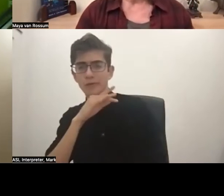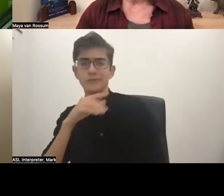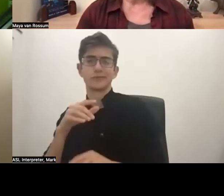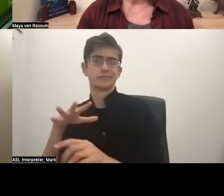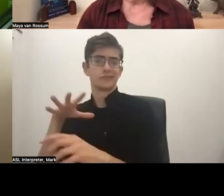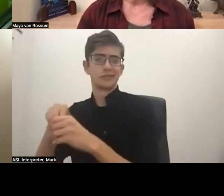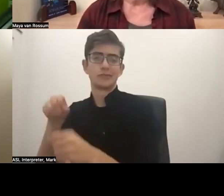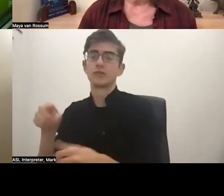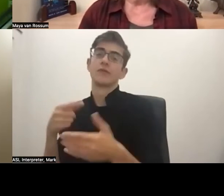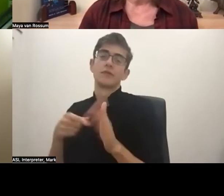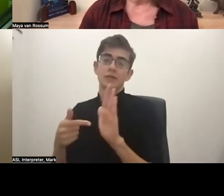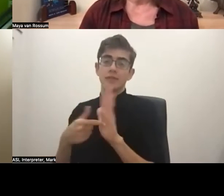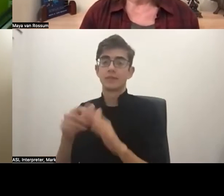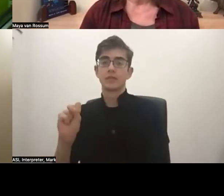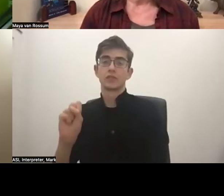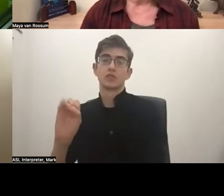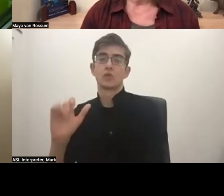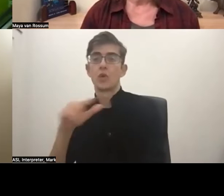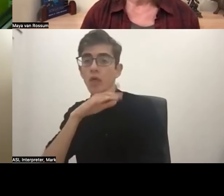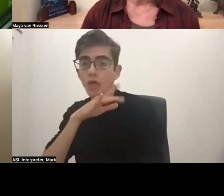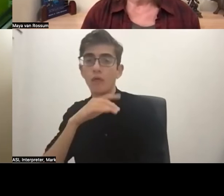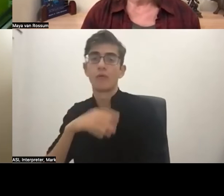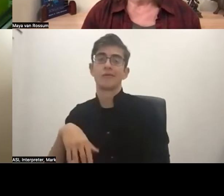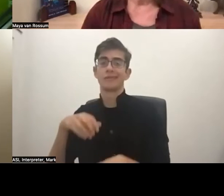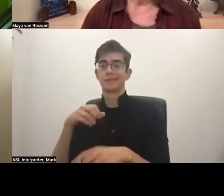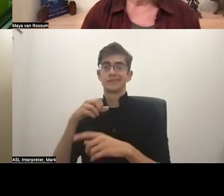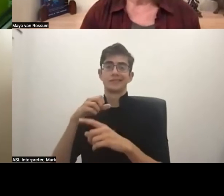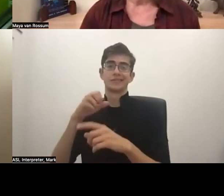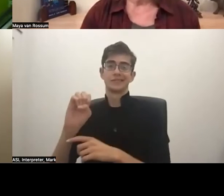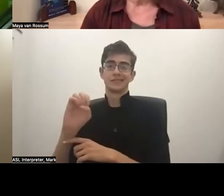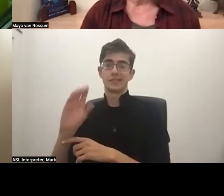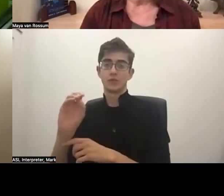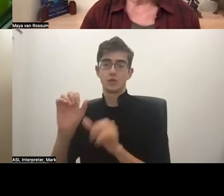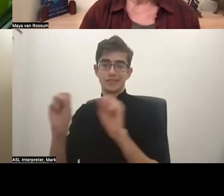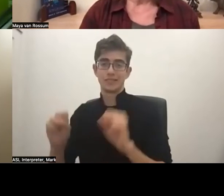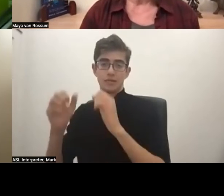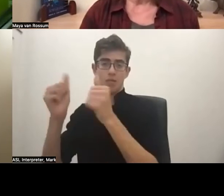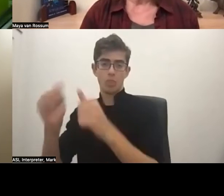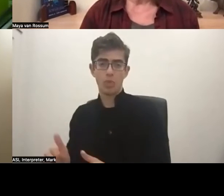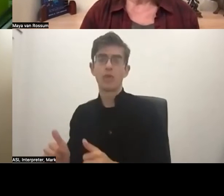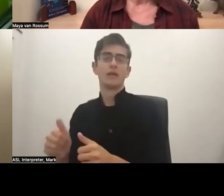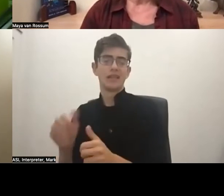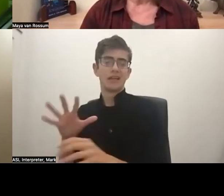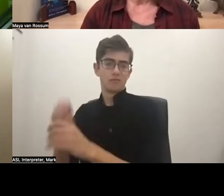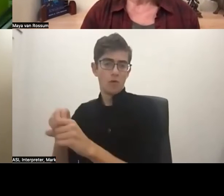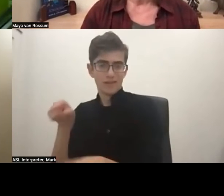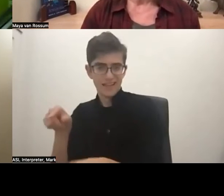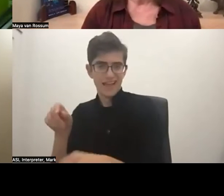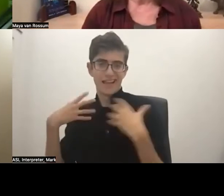imagine contamination to soil or degradation of an ecosystem, or even at a further end of the